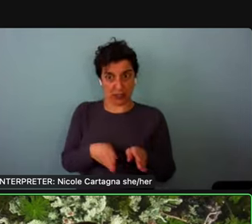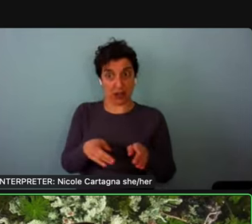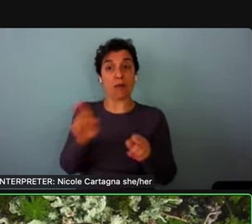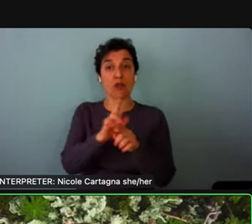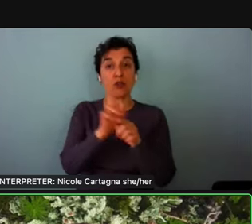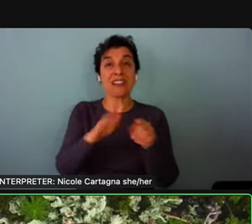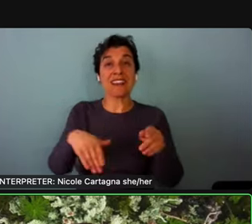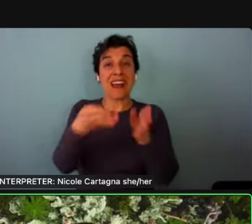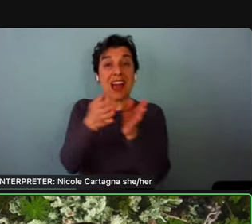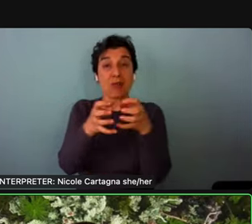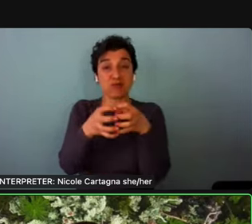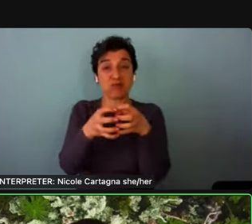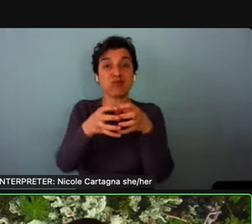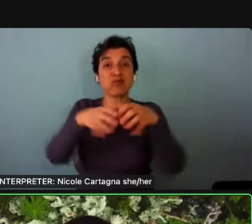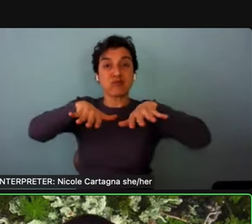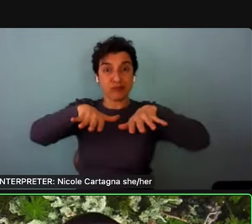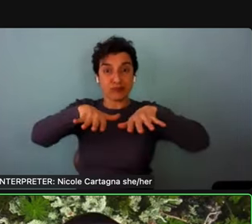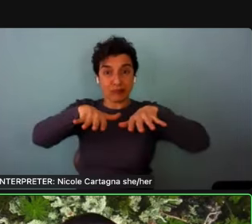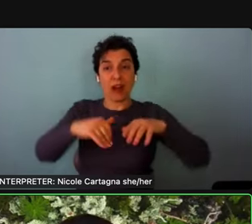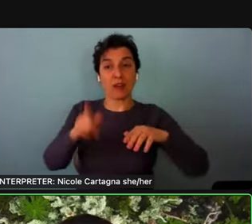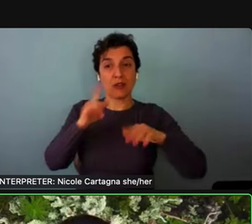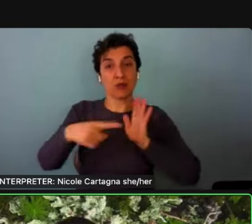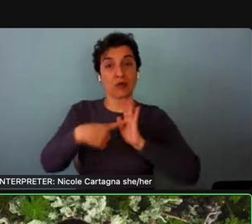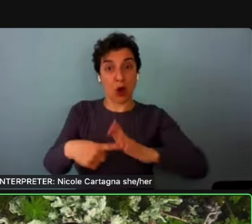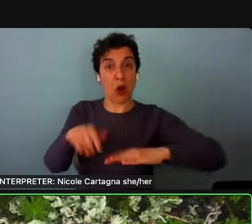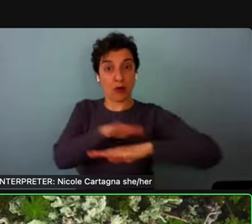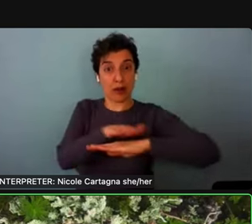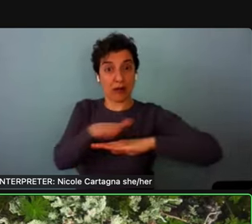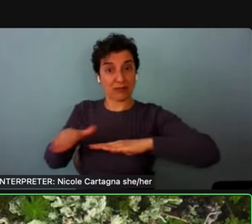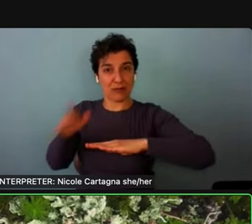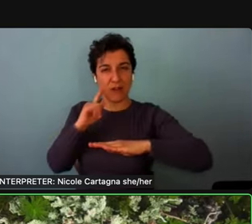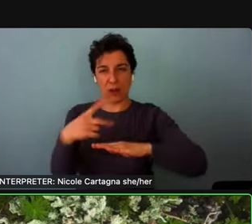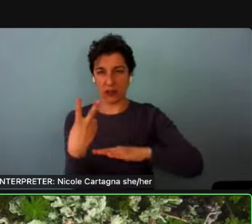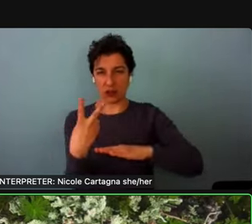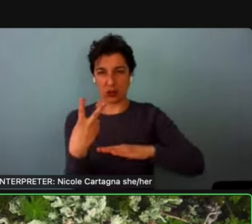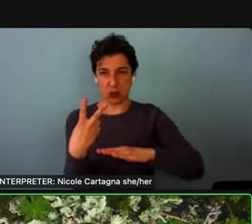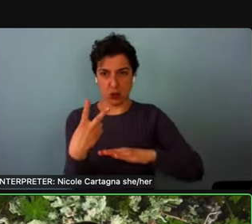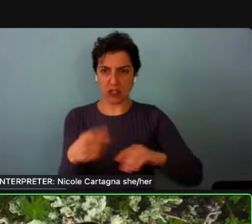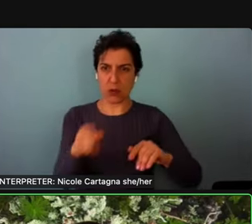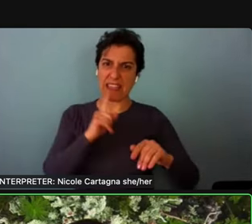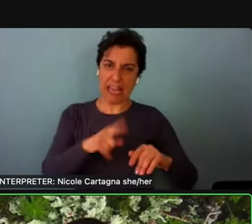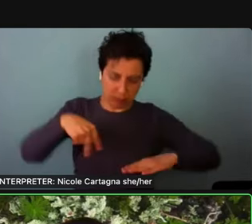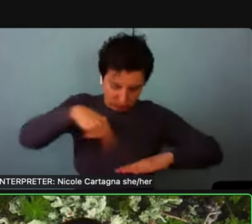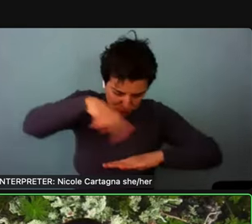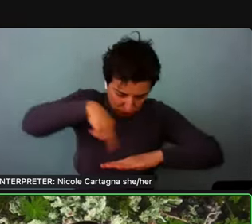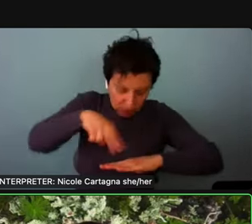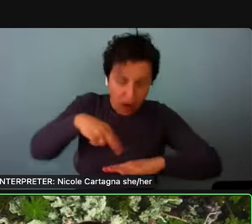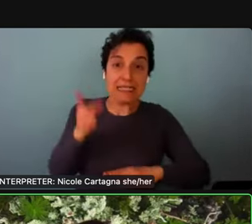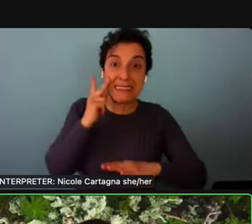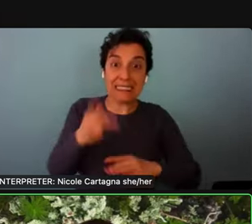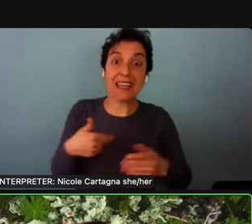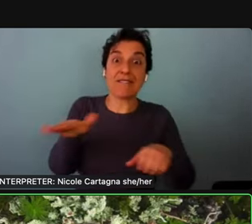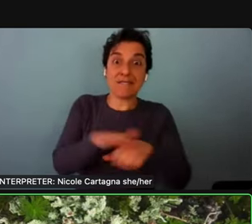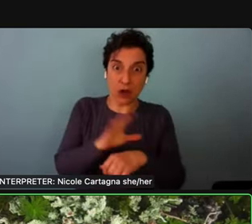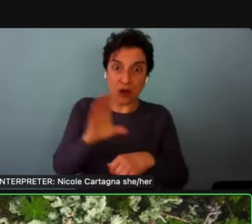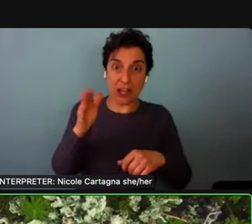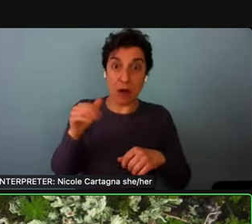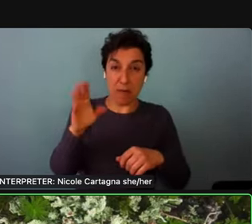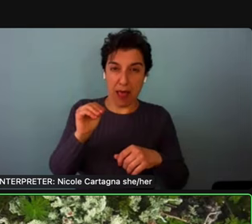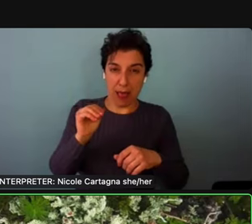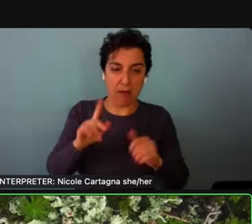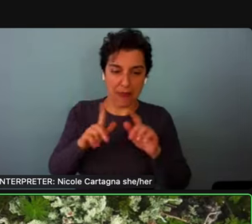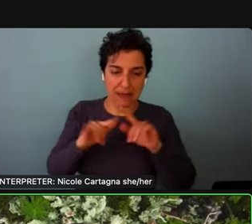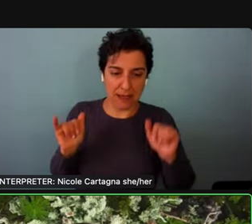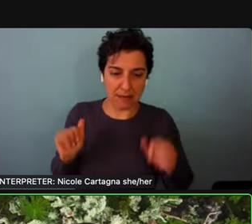to show you the cerebellum topography of the two individuals so that we can appreciate the entire cerebellum all at once. We can see